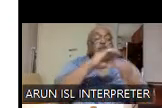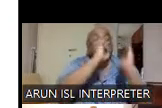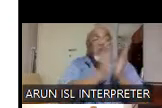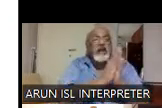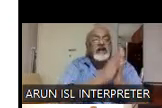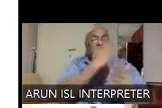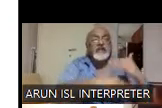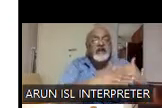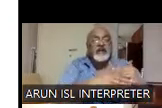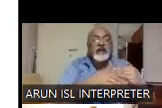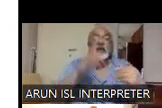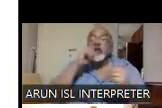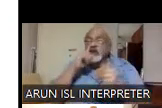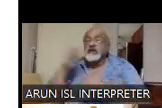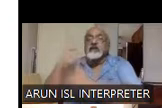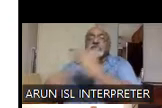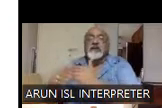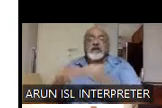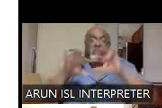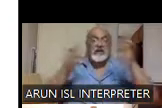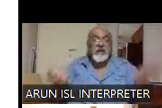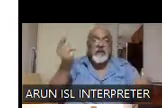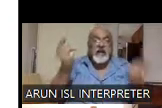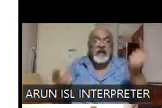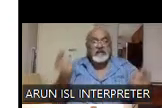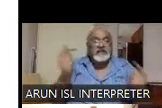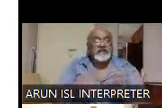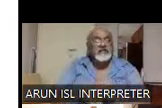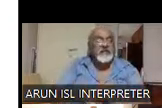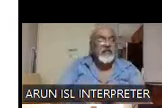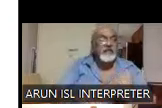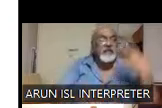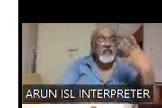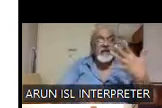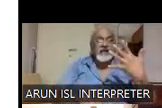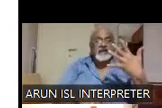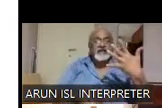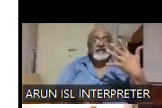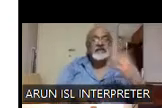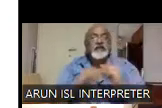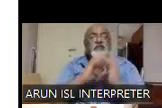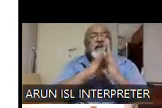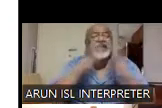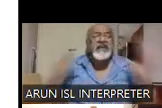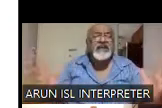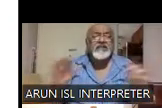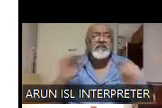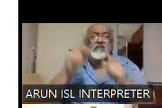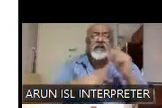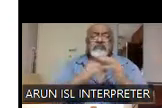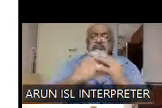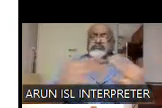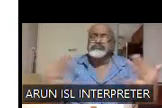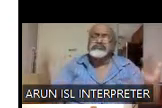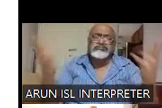disabilities. There are 5 things that we need to remember. Number 1, that it is a huge population, which I just explained to you.